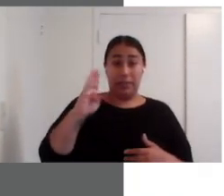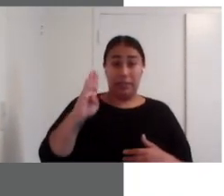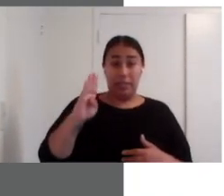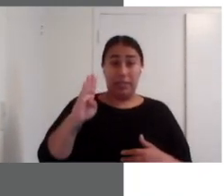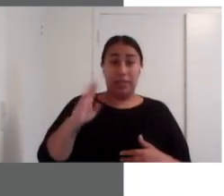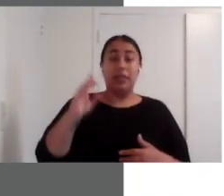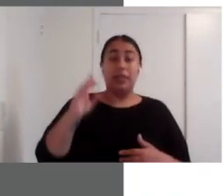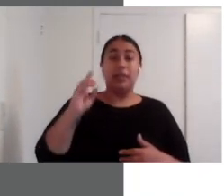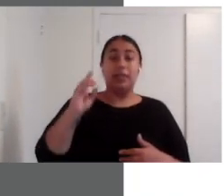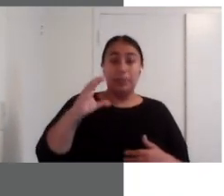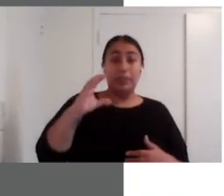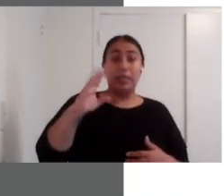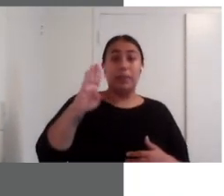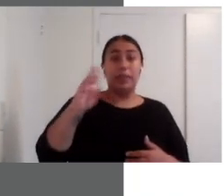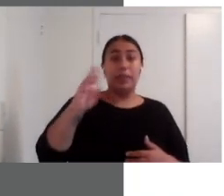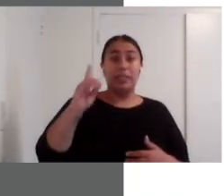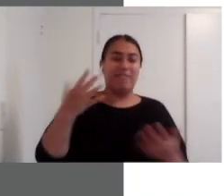in the quality of life of that patient.